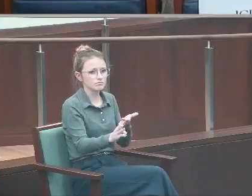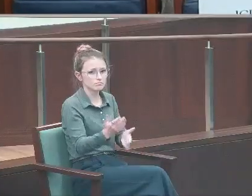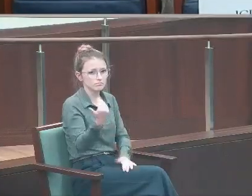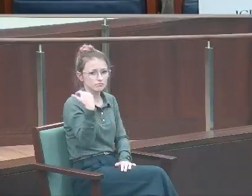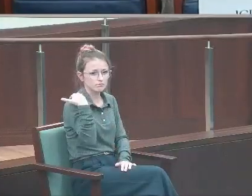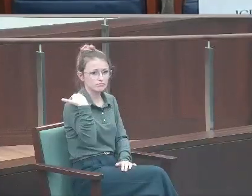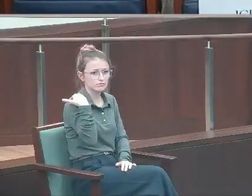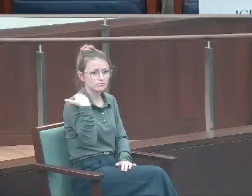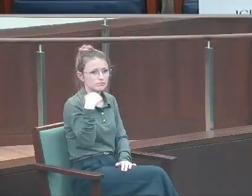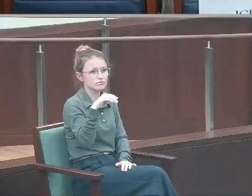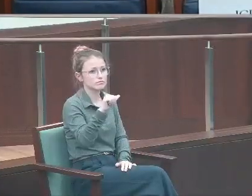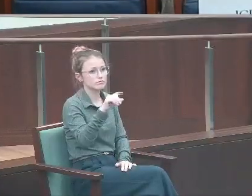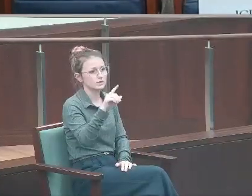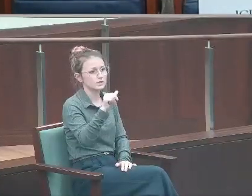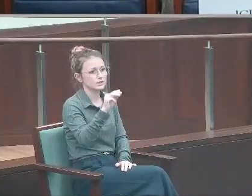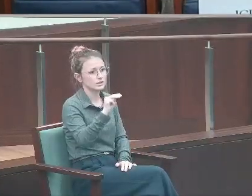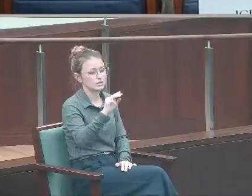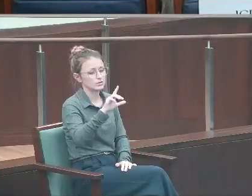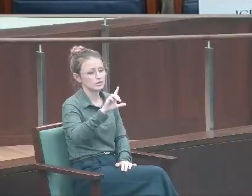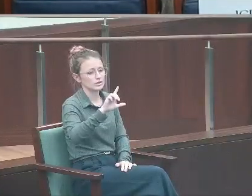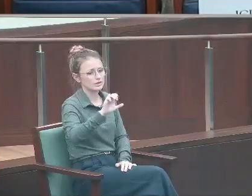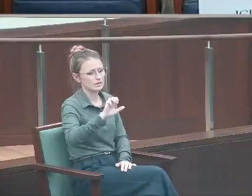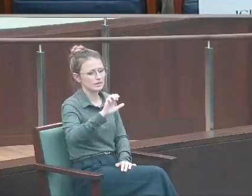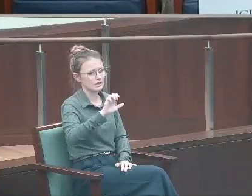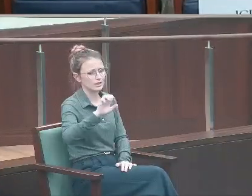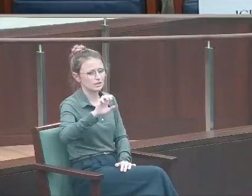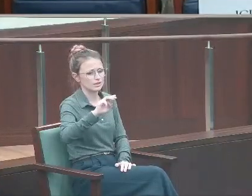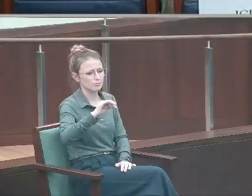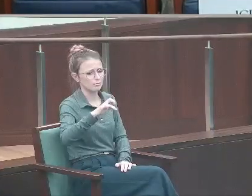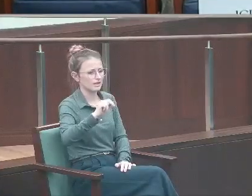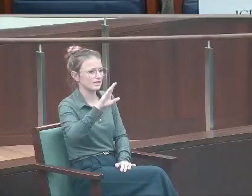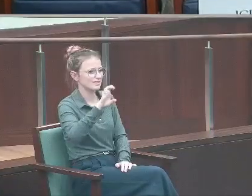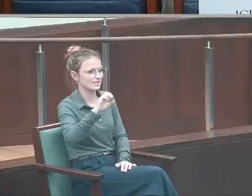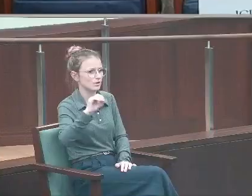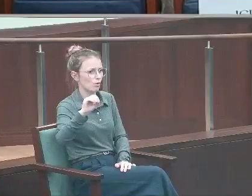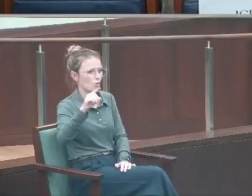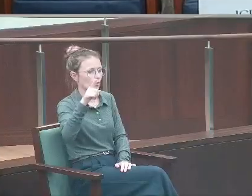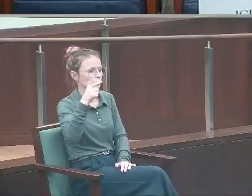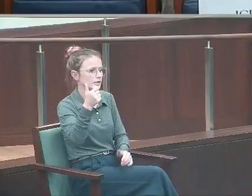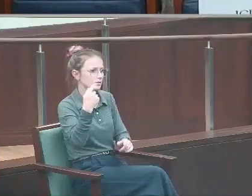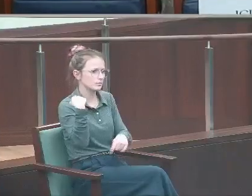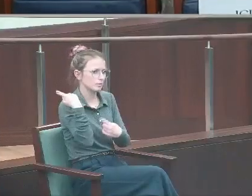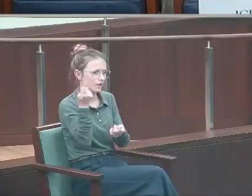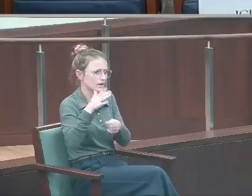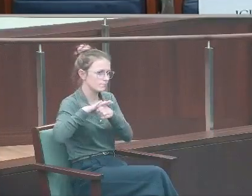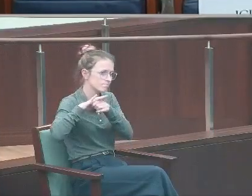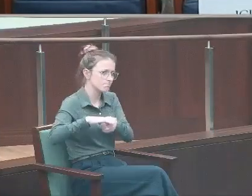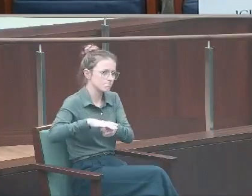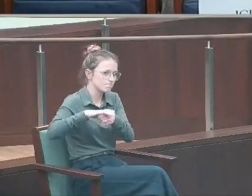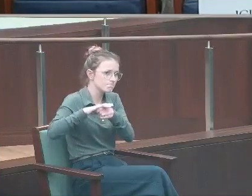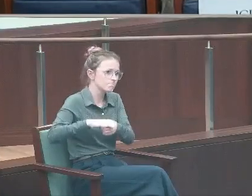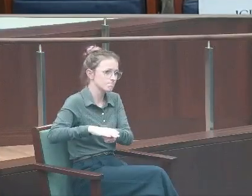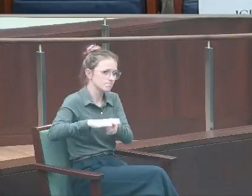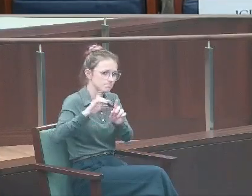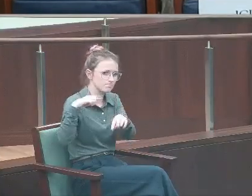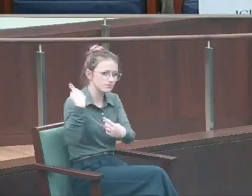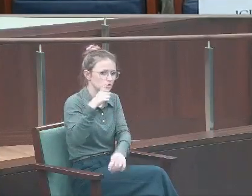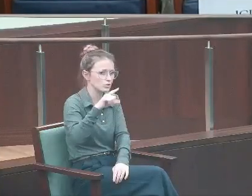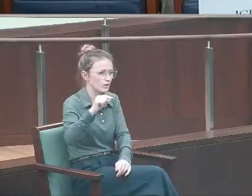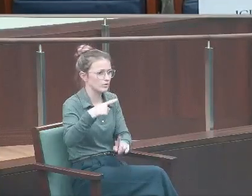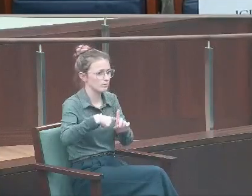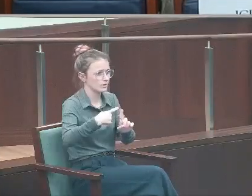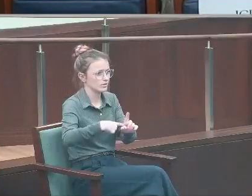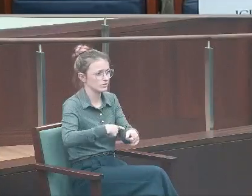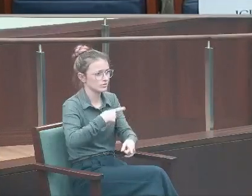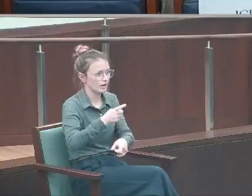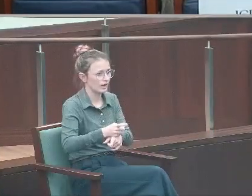Adam Lehman, who's the CEO of Hillel International, who I'm sure you can imagine has been under some pressure over the last 20 months, right? He's got to